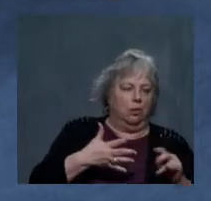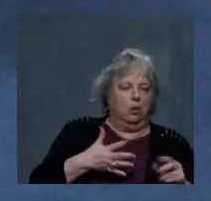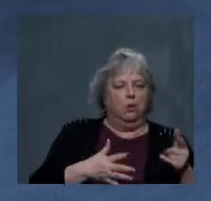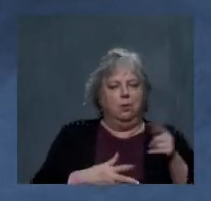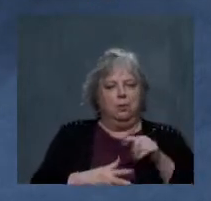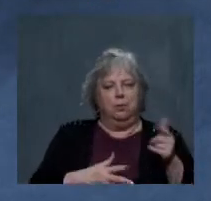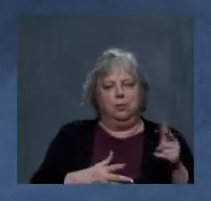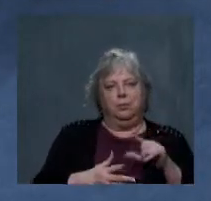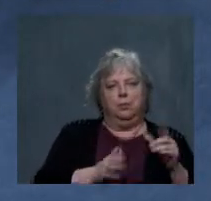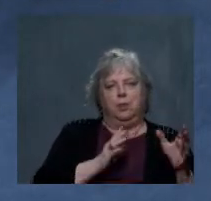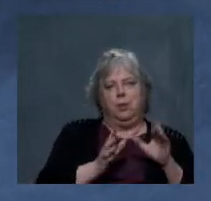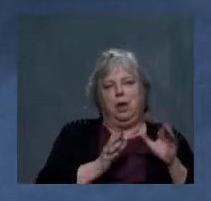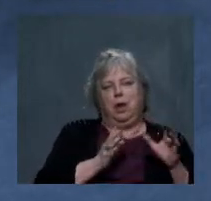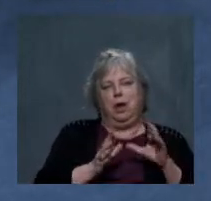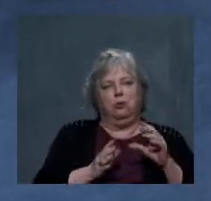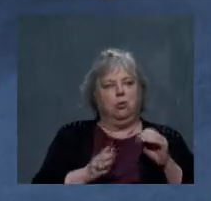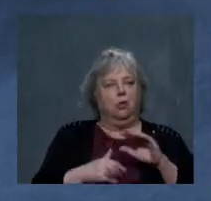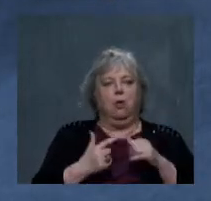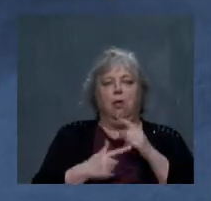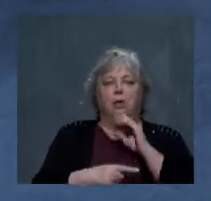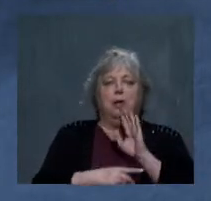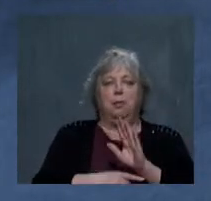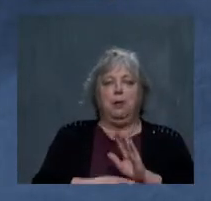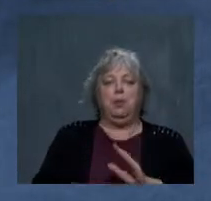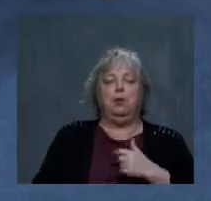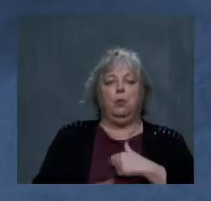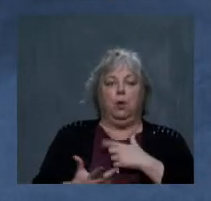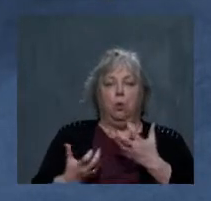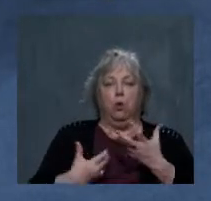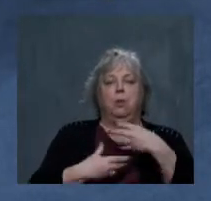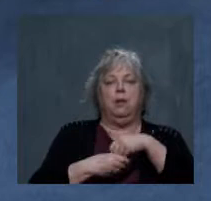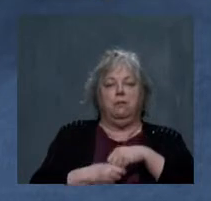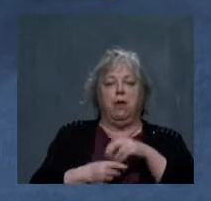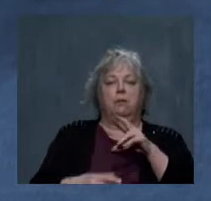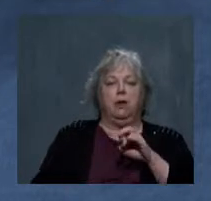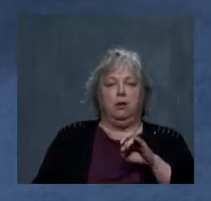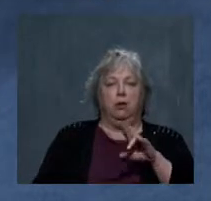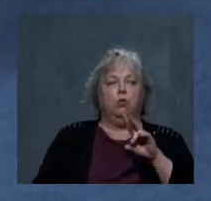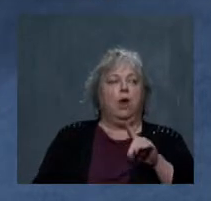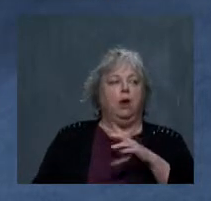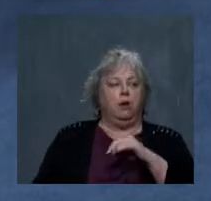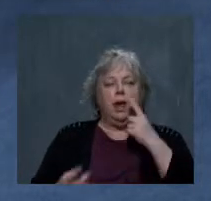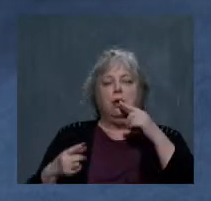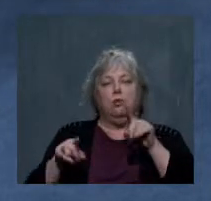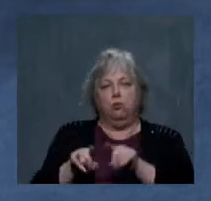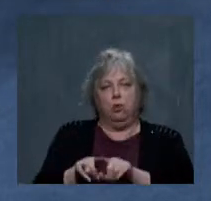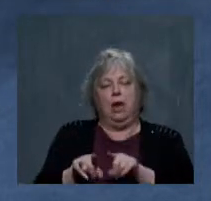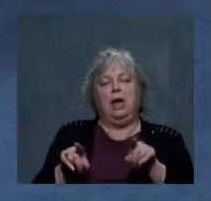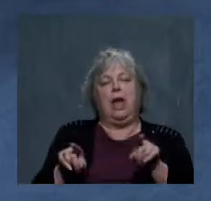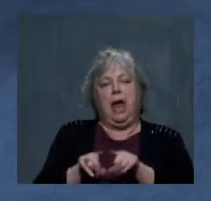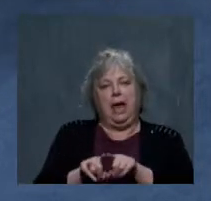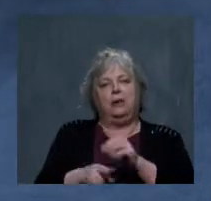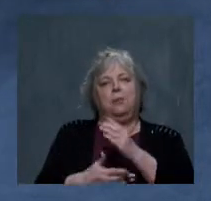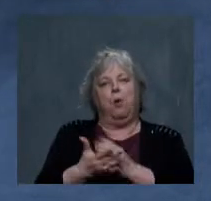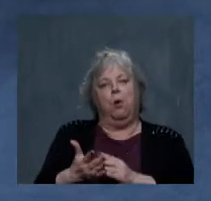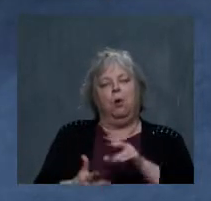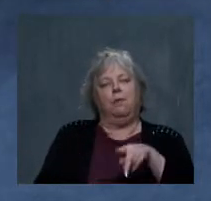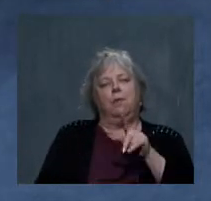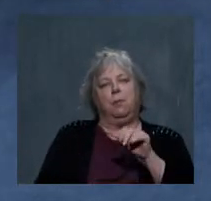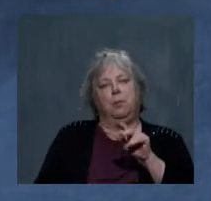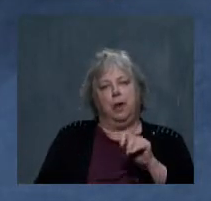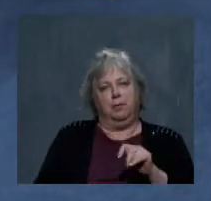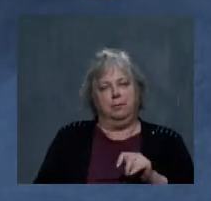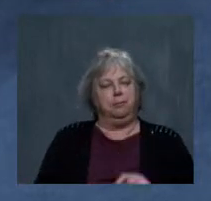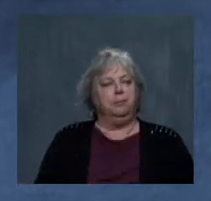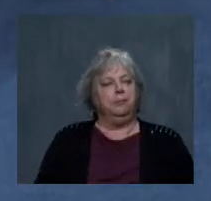back and forth, and all the commitments that we make on these, we want to make part of the record, and we'll agree to do as part of this plat. The main